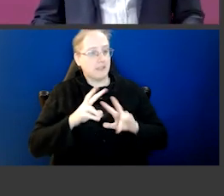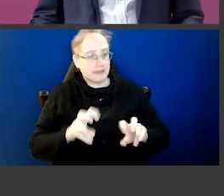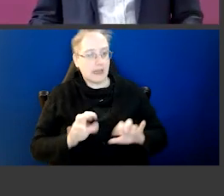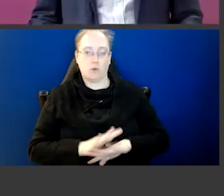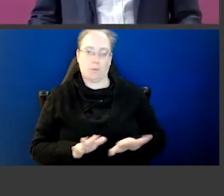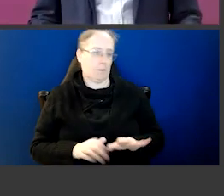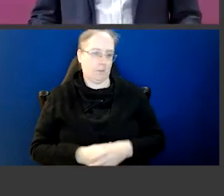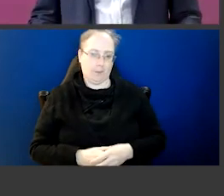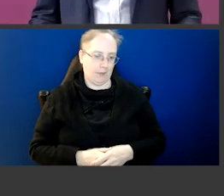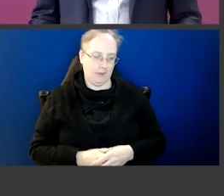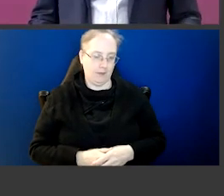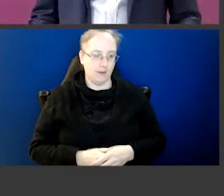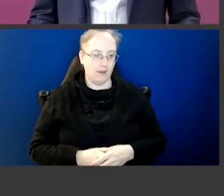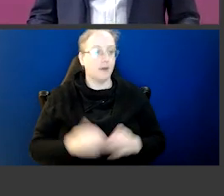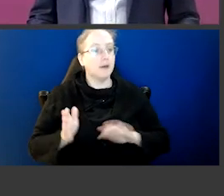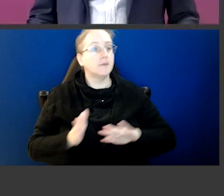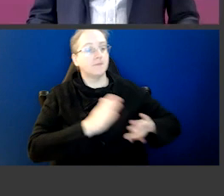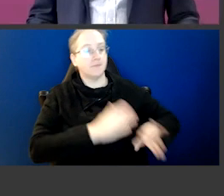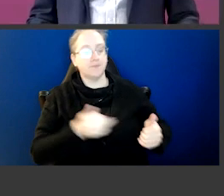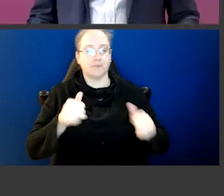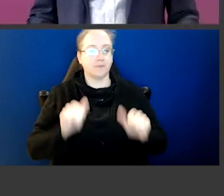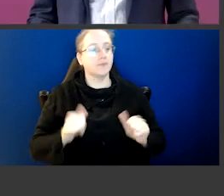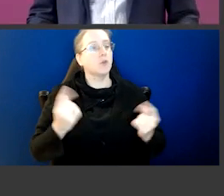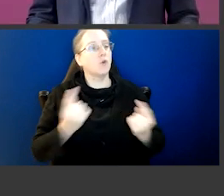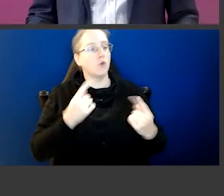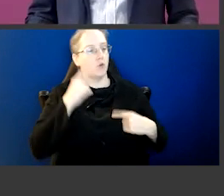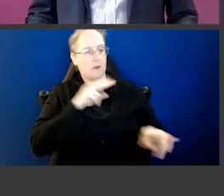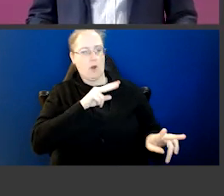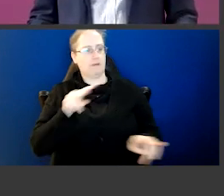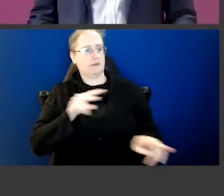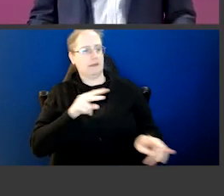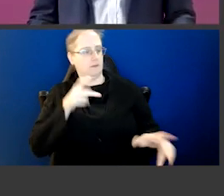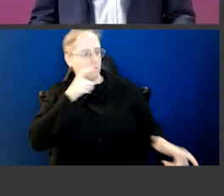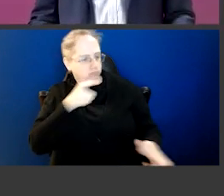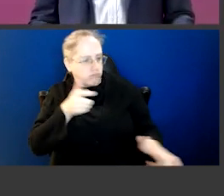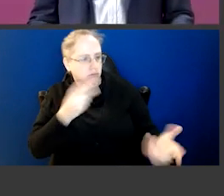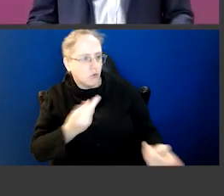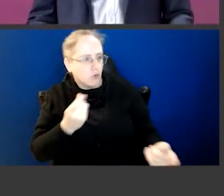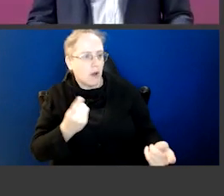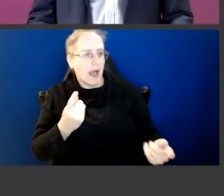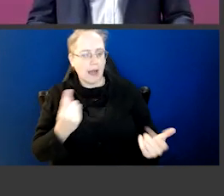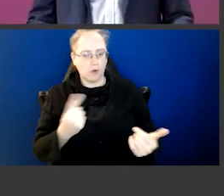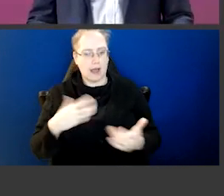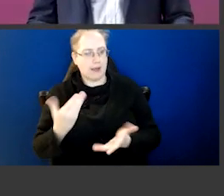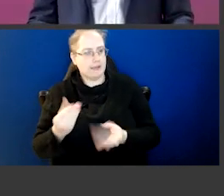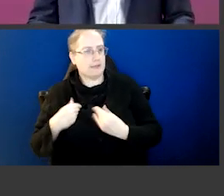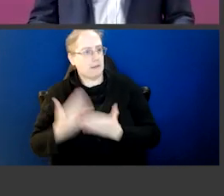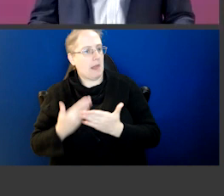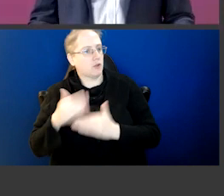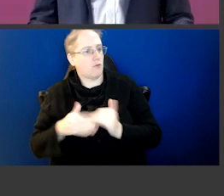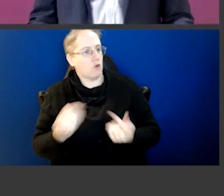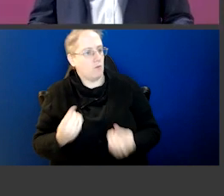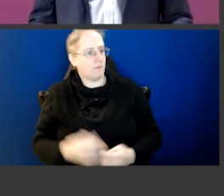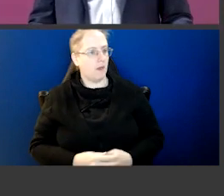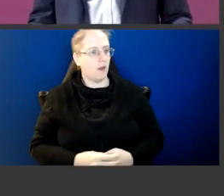So next, I want to cover who we oversee and take complaints about. So our jurisdiction extends across the whole of the